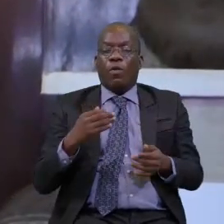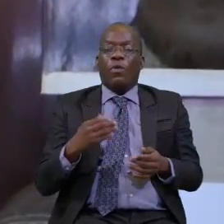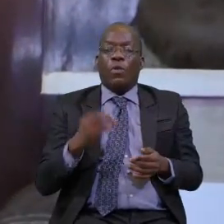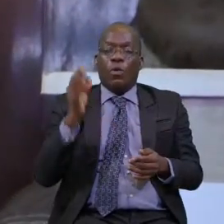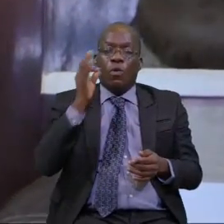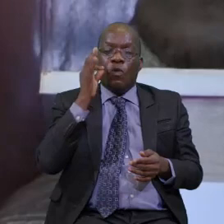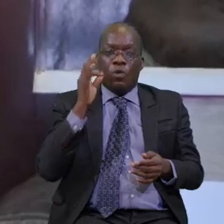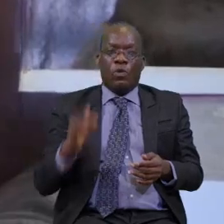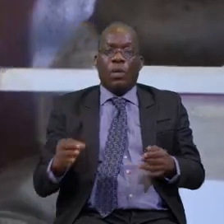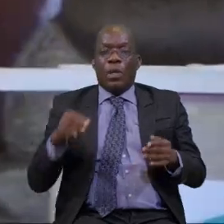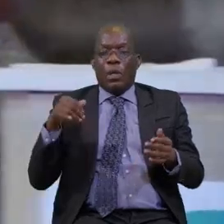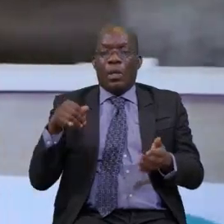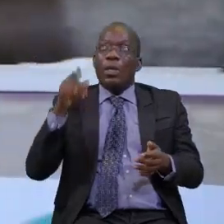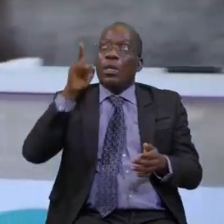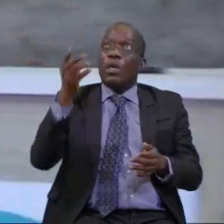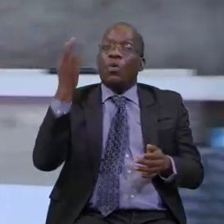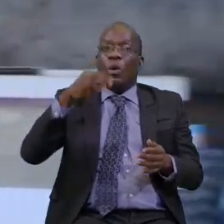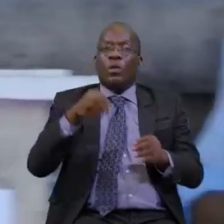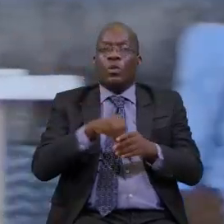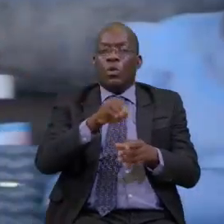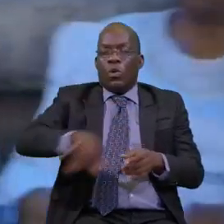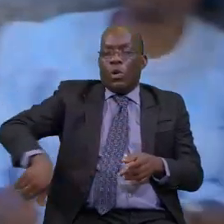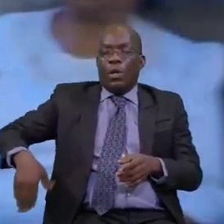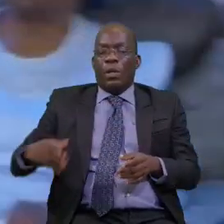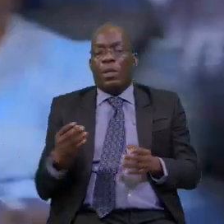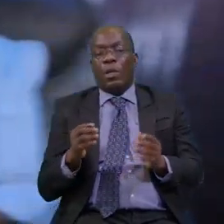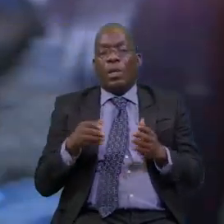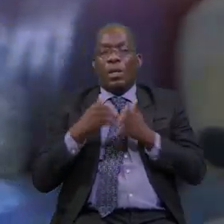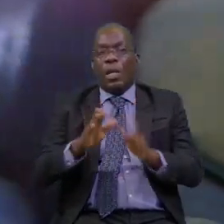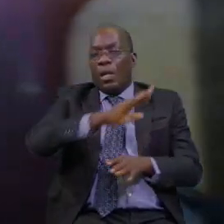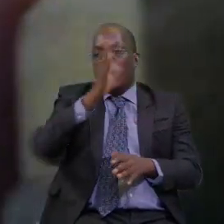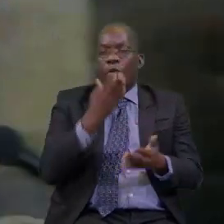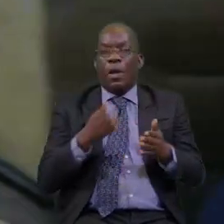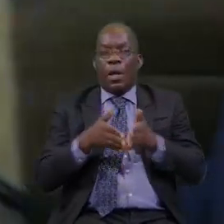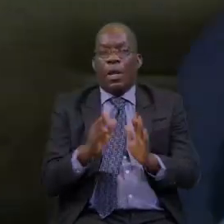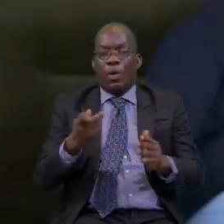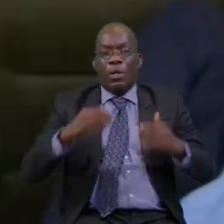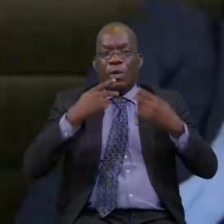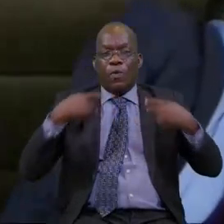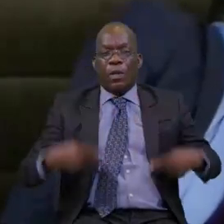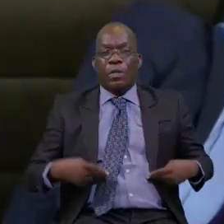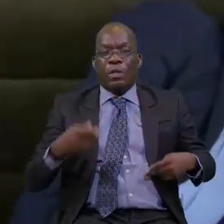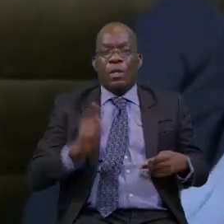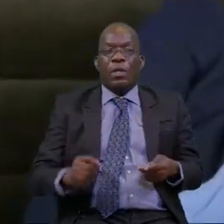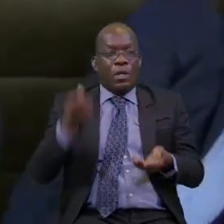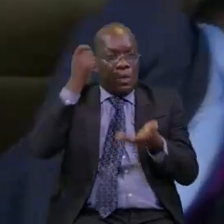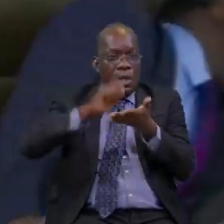sowing leader. He didn't allow the Pharisees, the Sadducees. He didn't